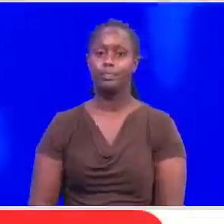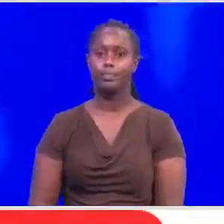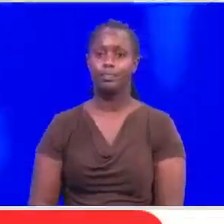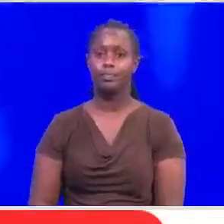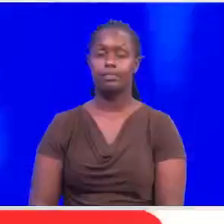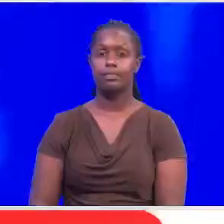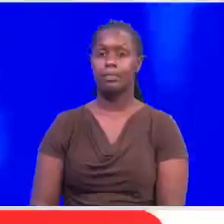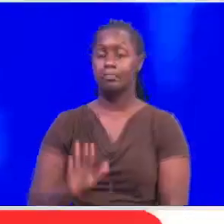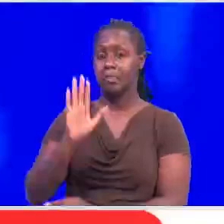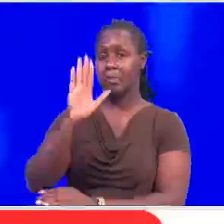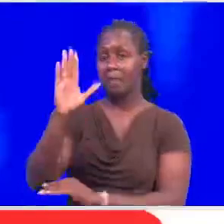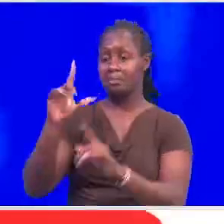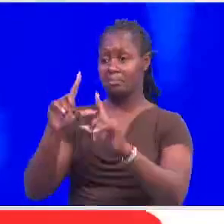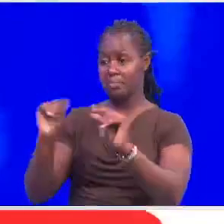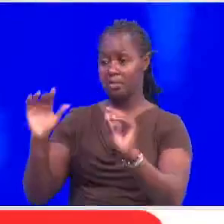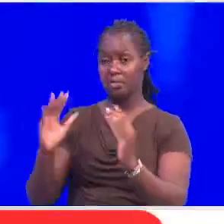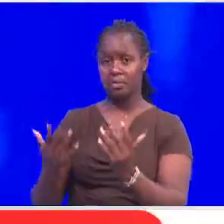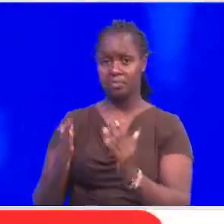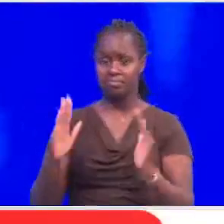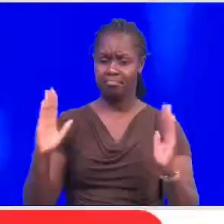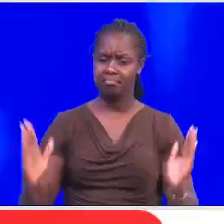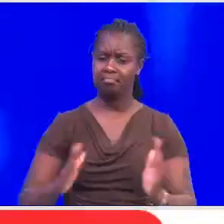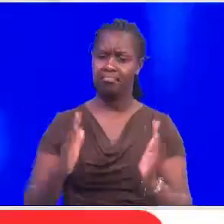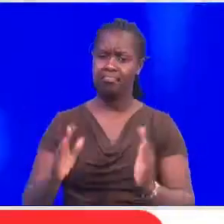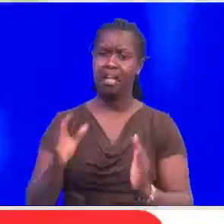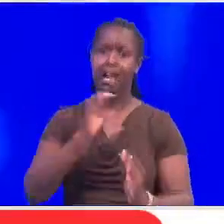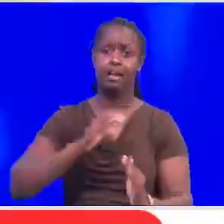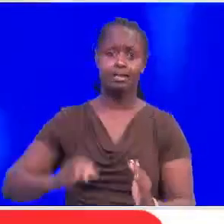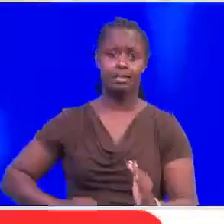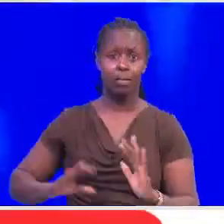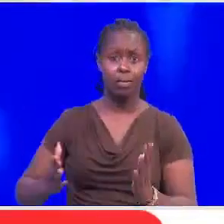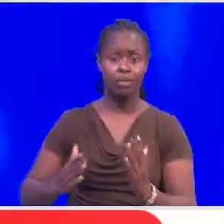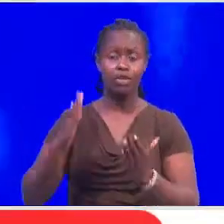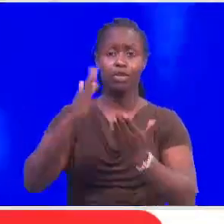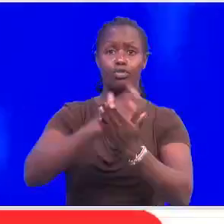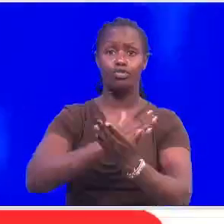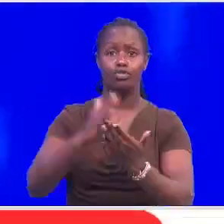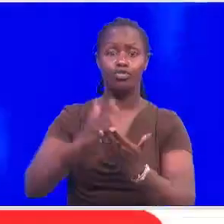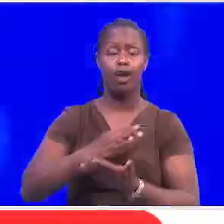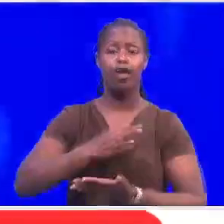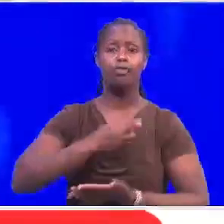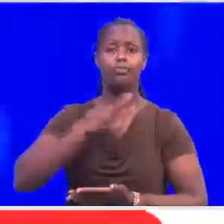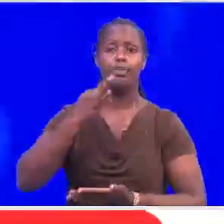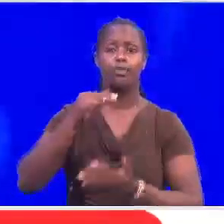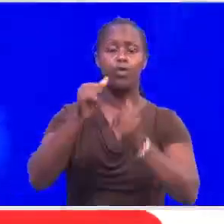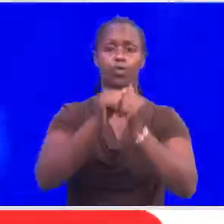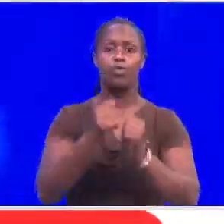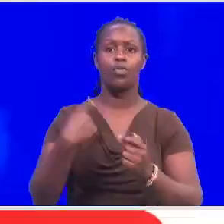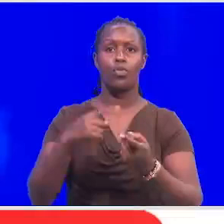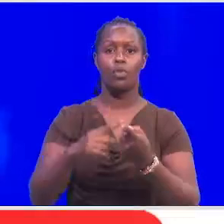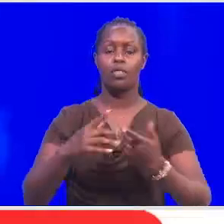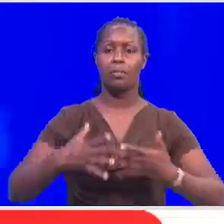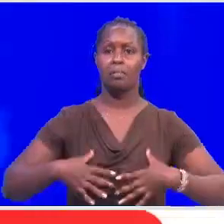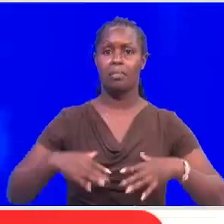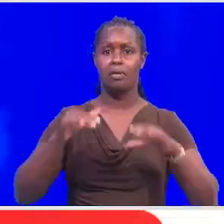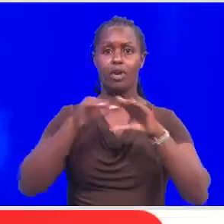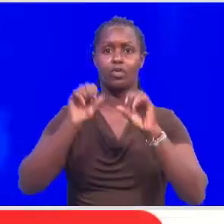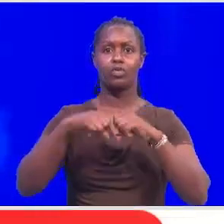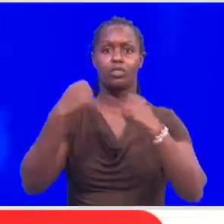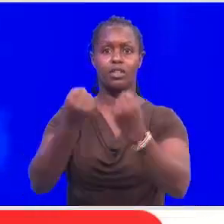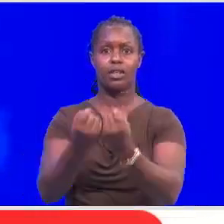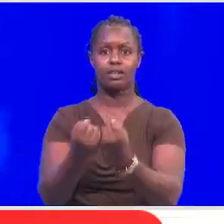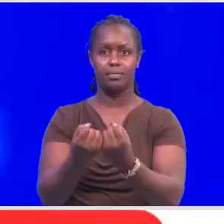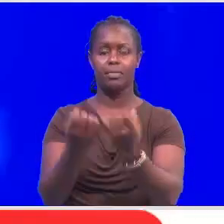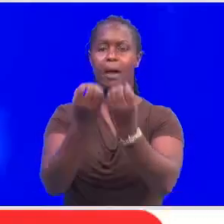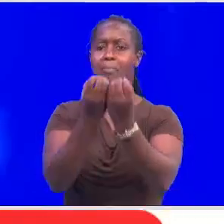In his message, he urged Christians to share the Christmas spirit with the less fortunate in society. So many people